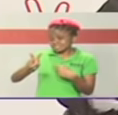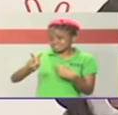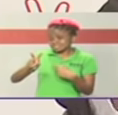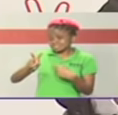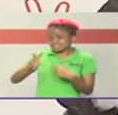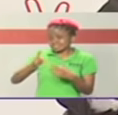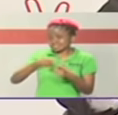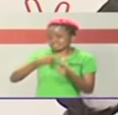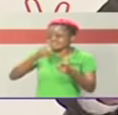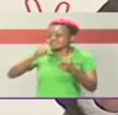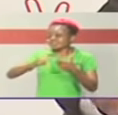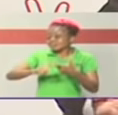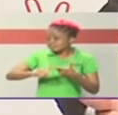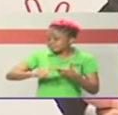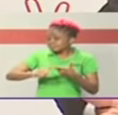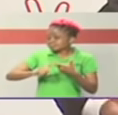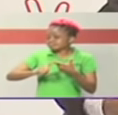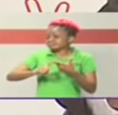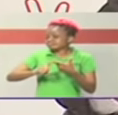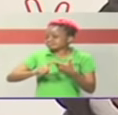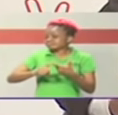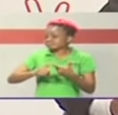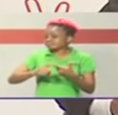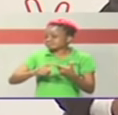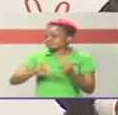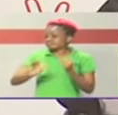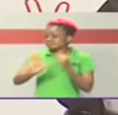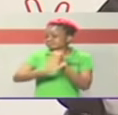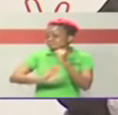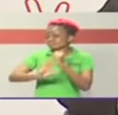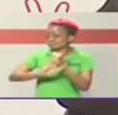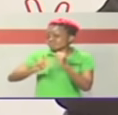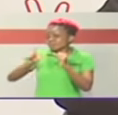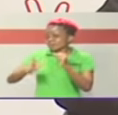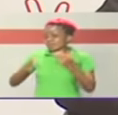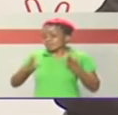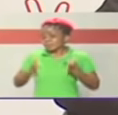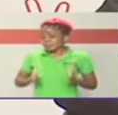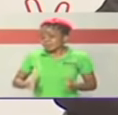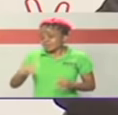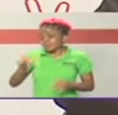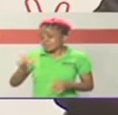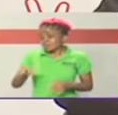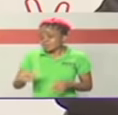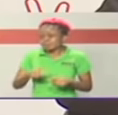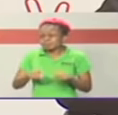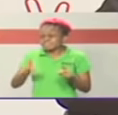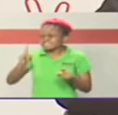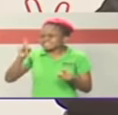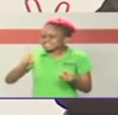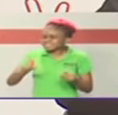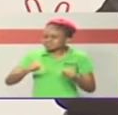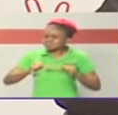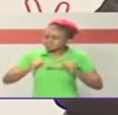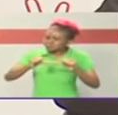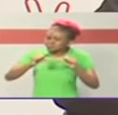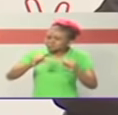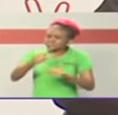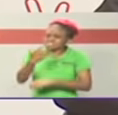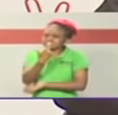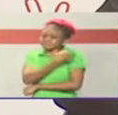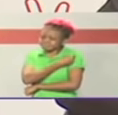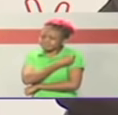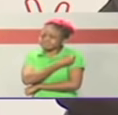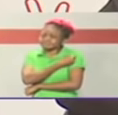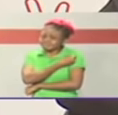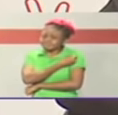as high a level of protection from the vaccines. But this is still under review, and the advice is subject to